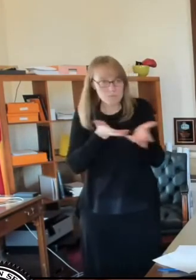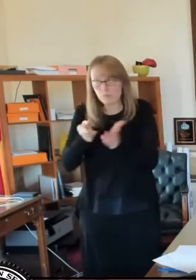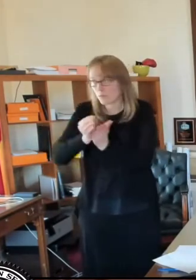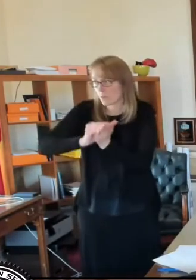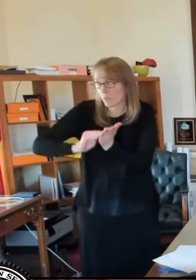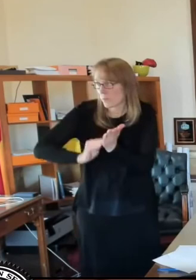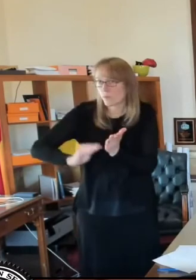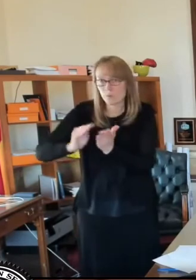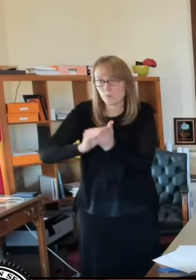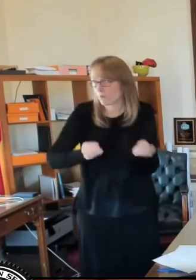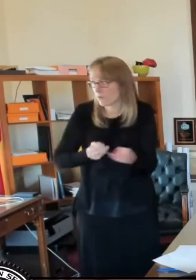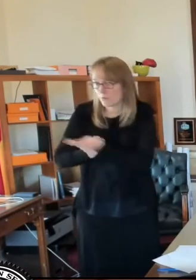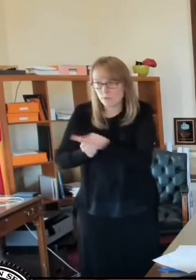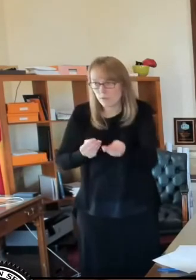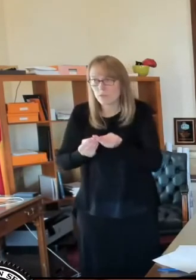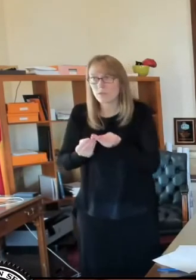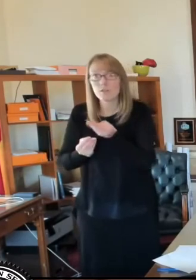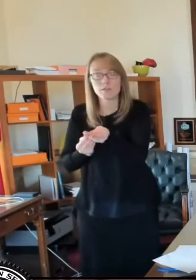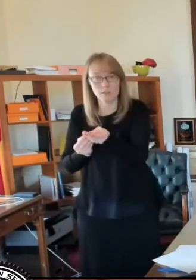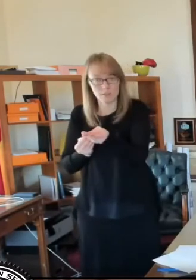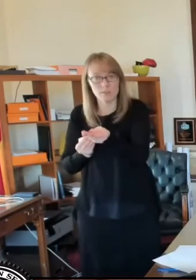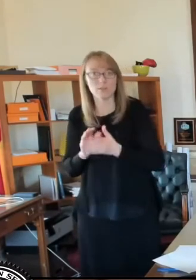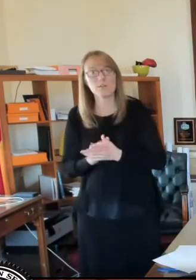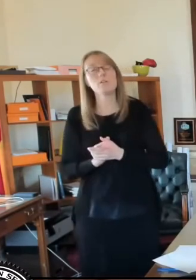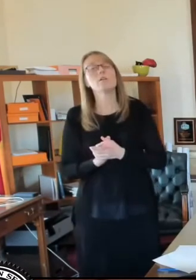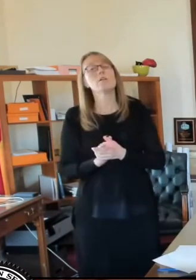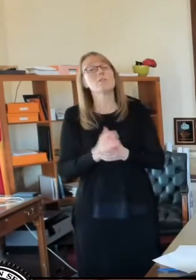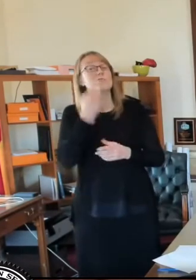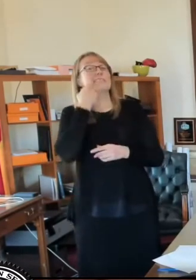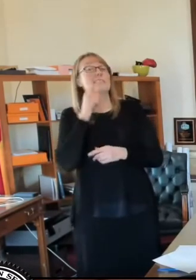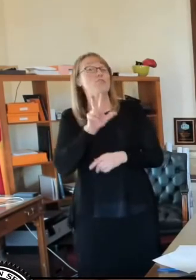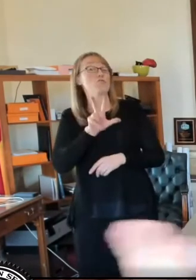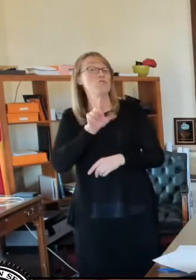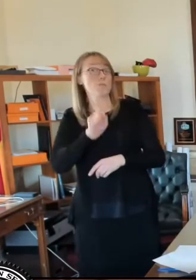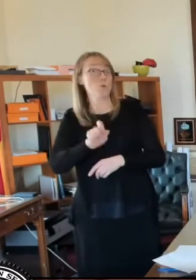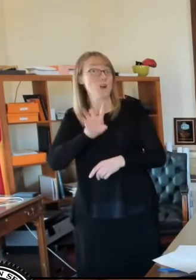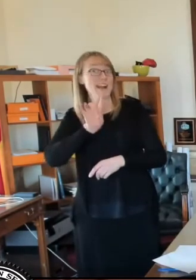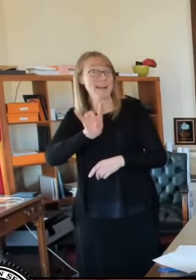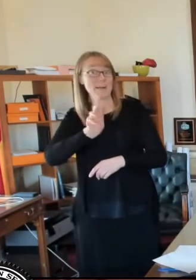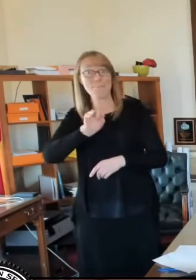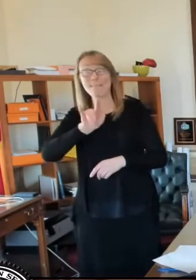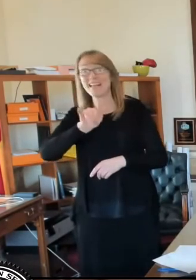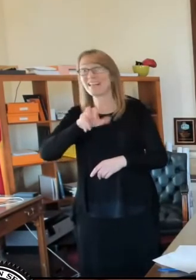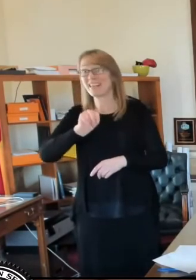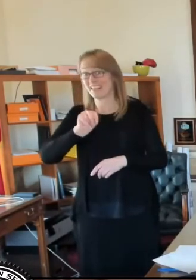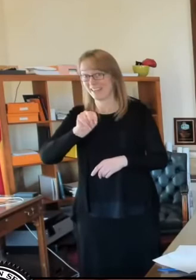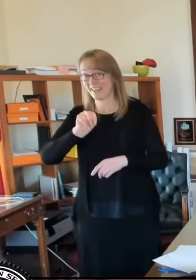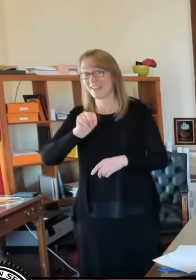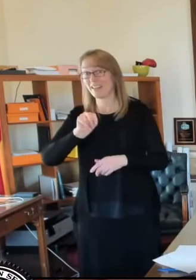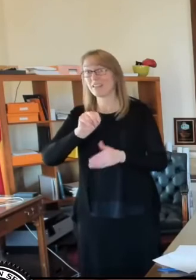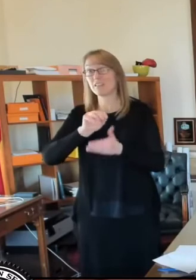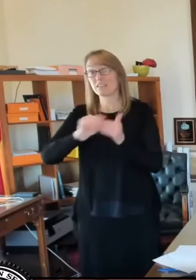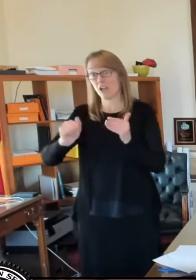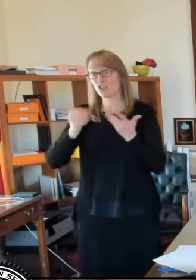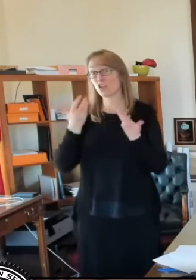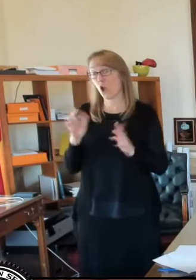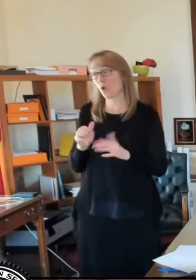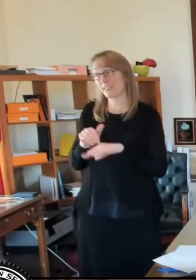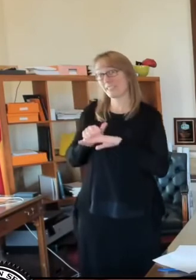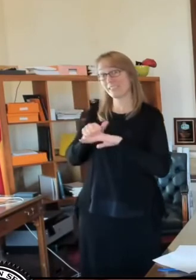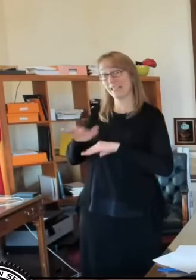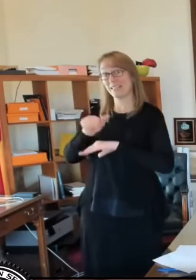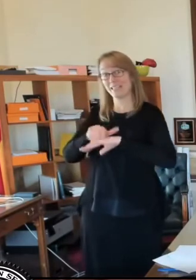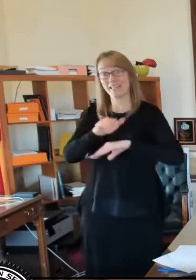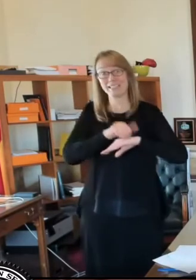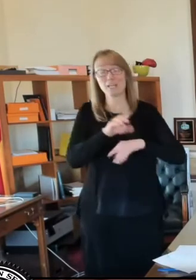that were just handed to me is that $3.8 million has already gone out to landlords. They'll be